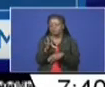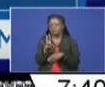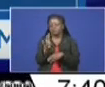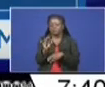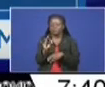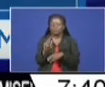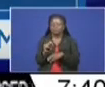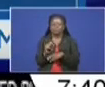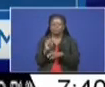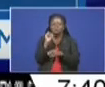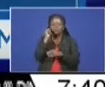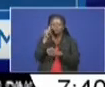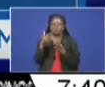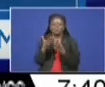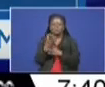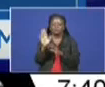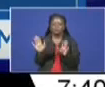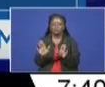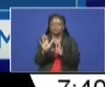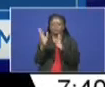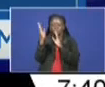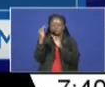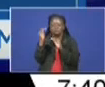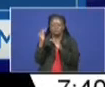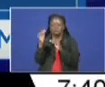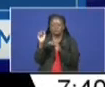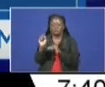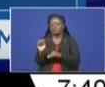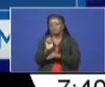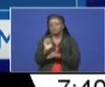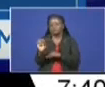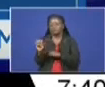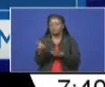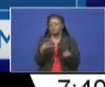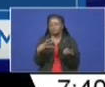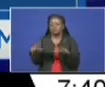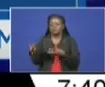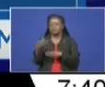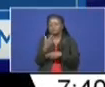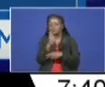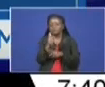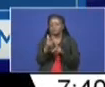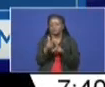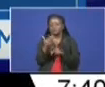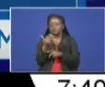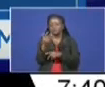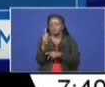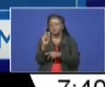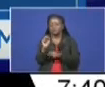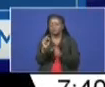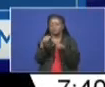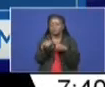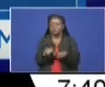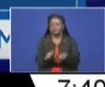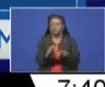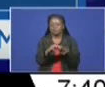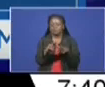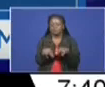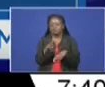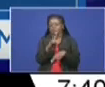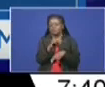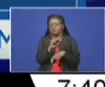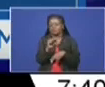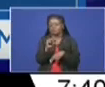can expect a southeast flow at 10 to 15 knots. So those winds will fall off quite nicely. Wave height subsiding 2 to 4 feet. High